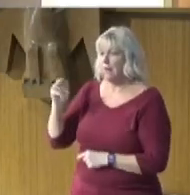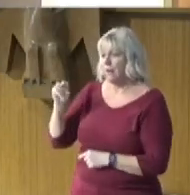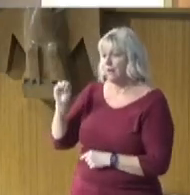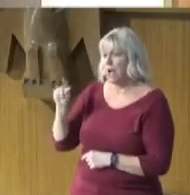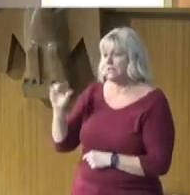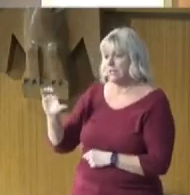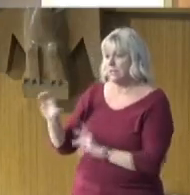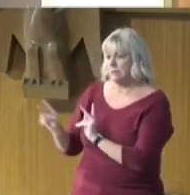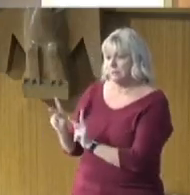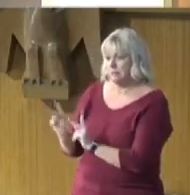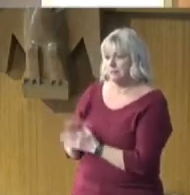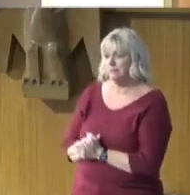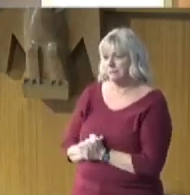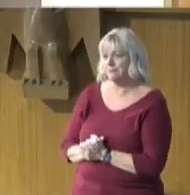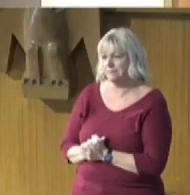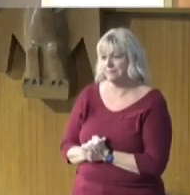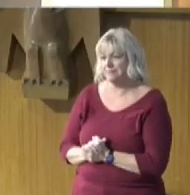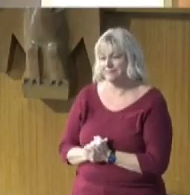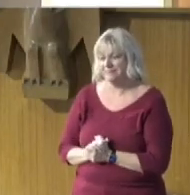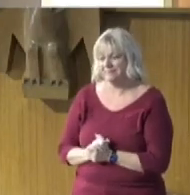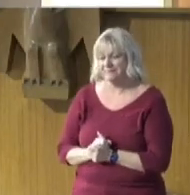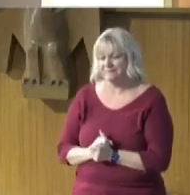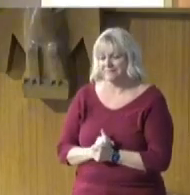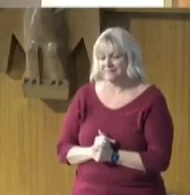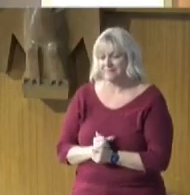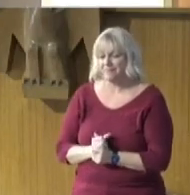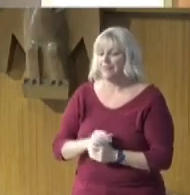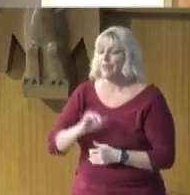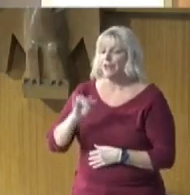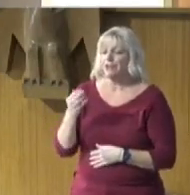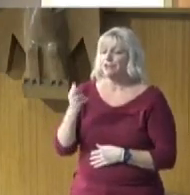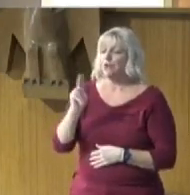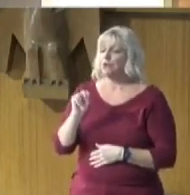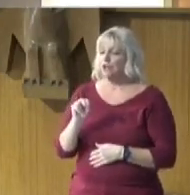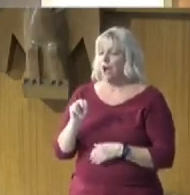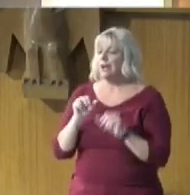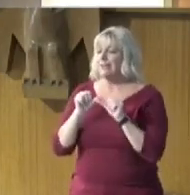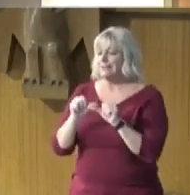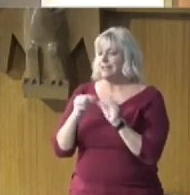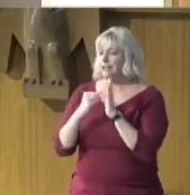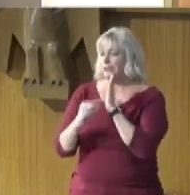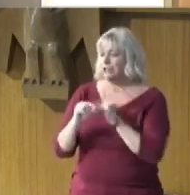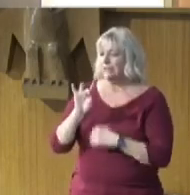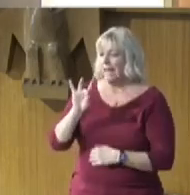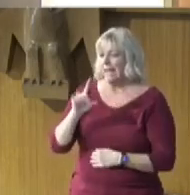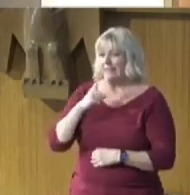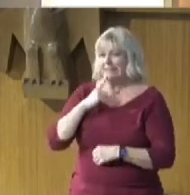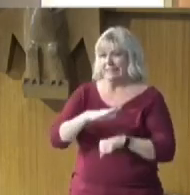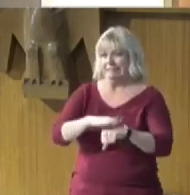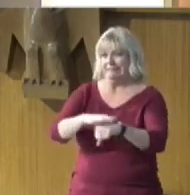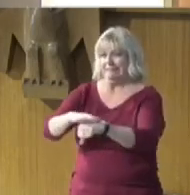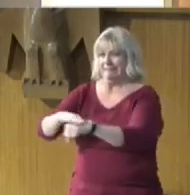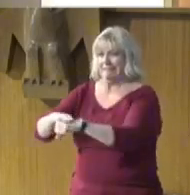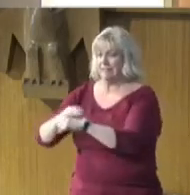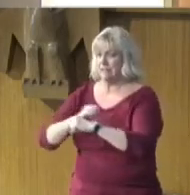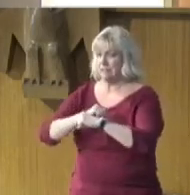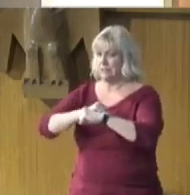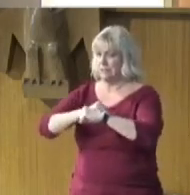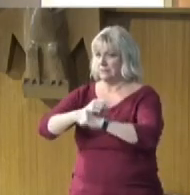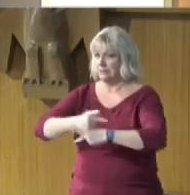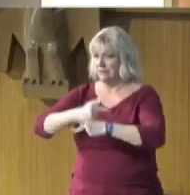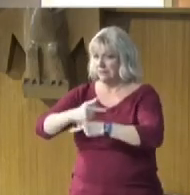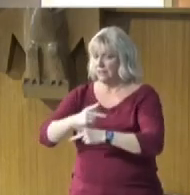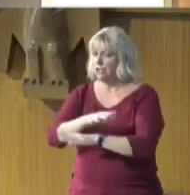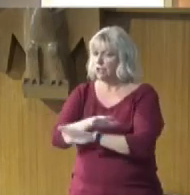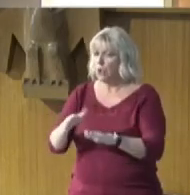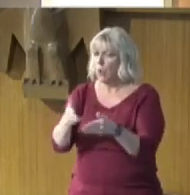encounter, except the Gnostics. John then goes on in verse 8 to say, be on your guard so that you do not lose what we have worked